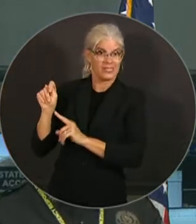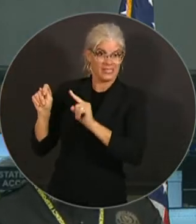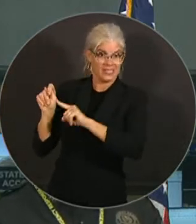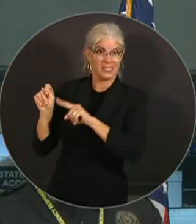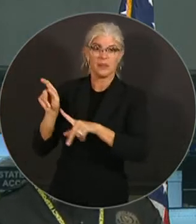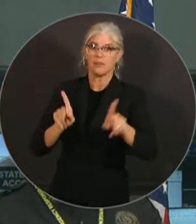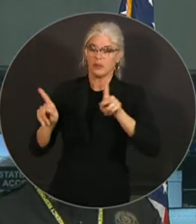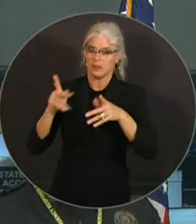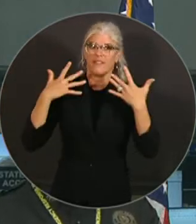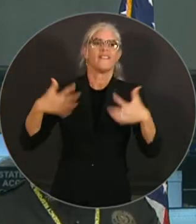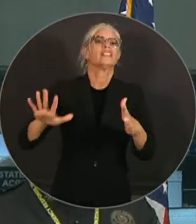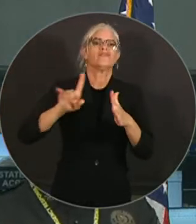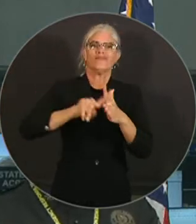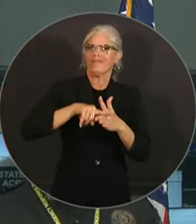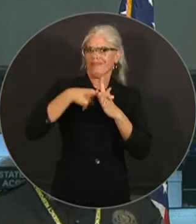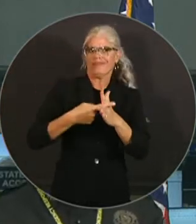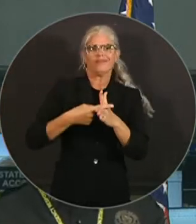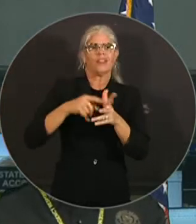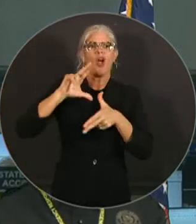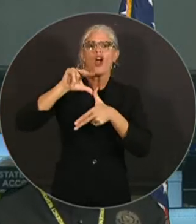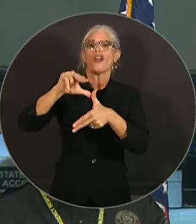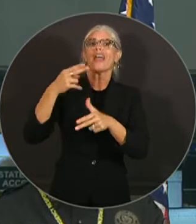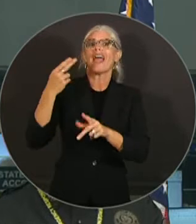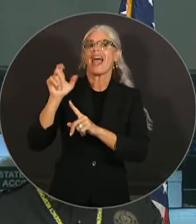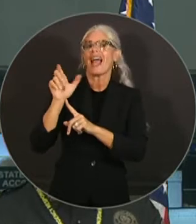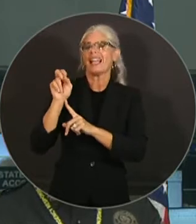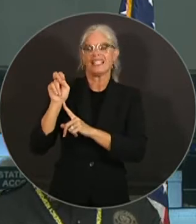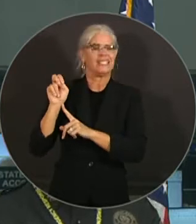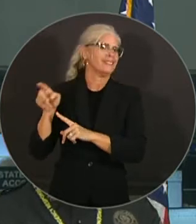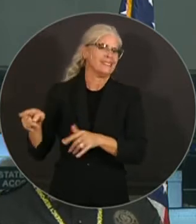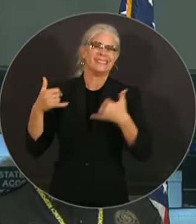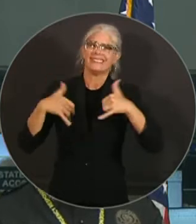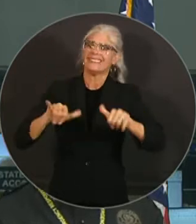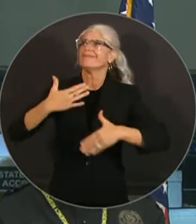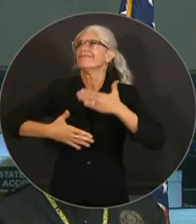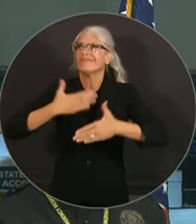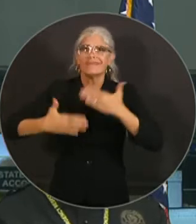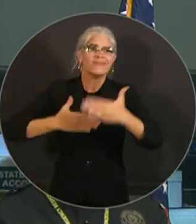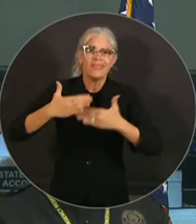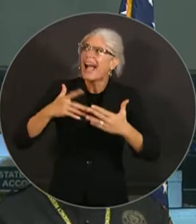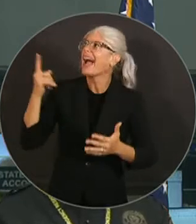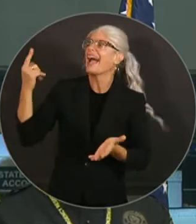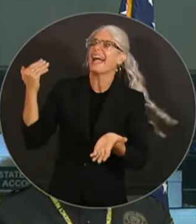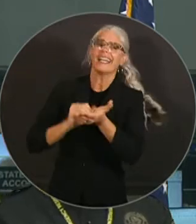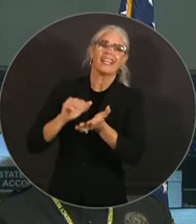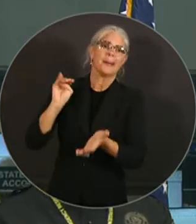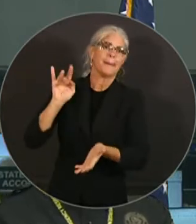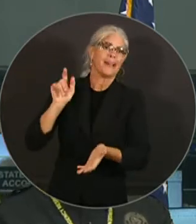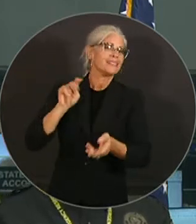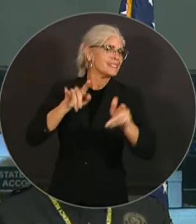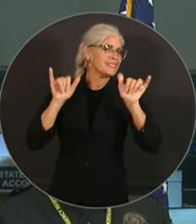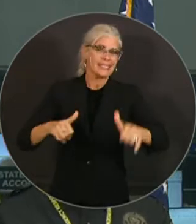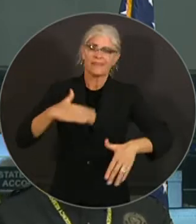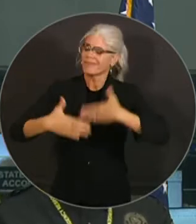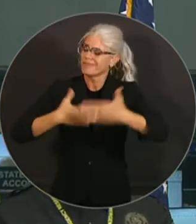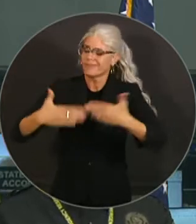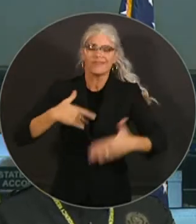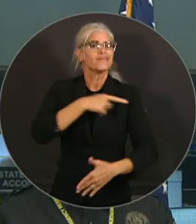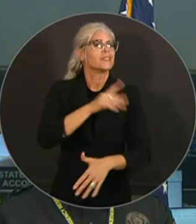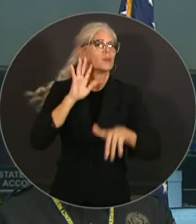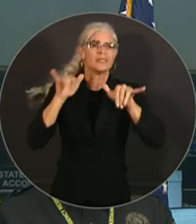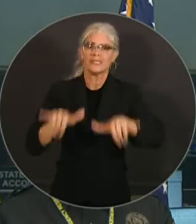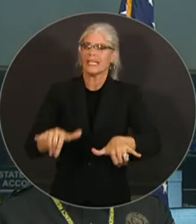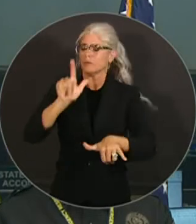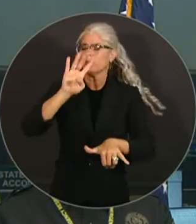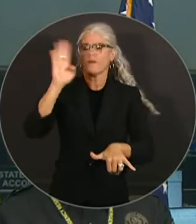Hurricane Helene. They're going to remain activated through Milton, and they are going to be here 24/7 to support our communities